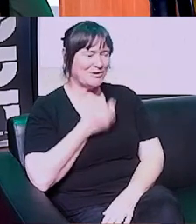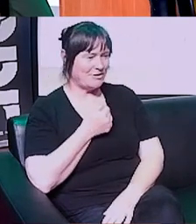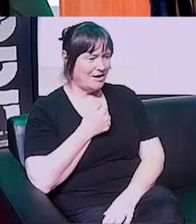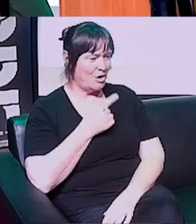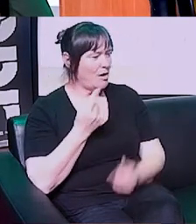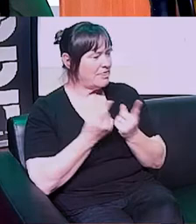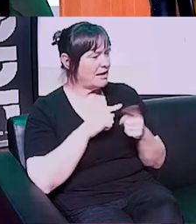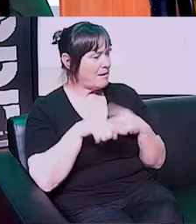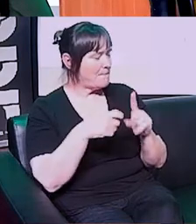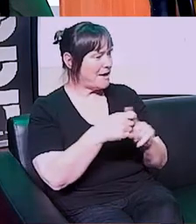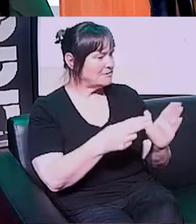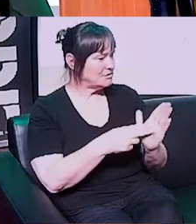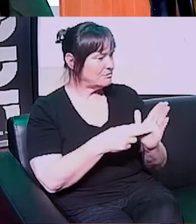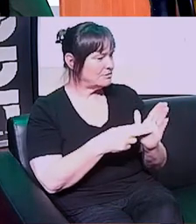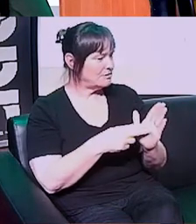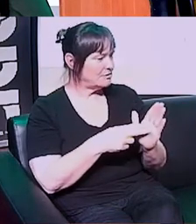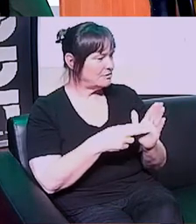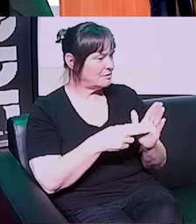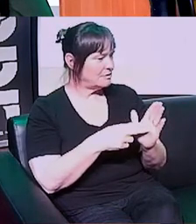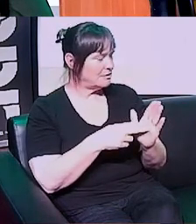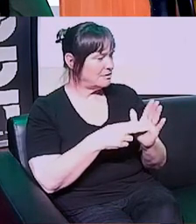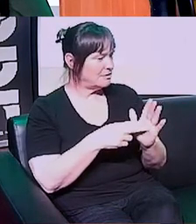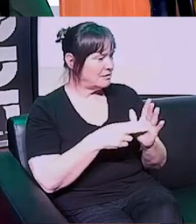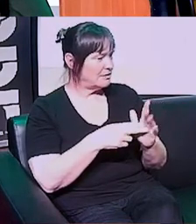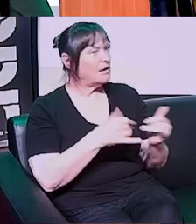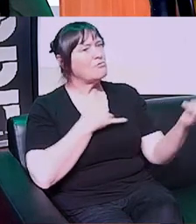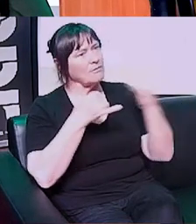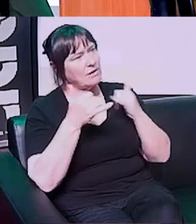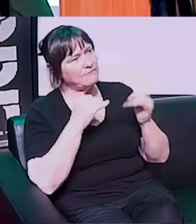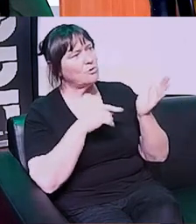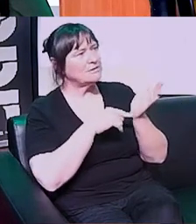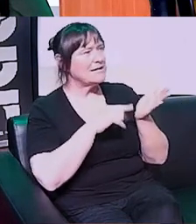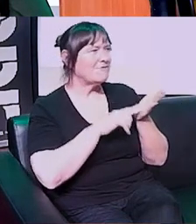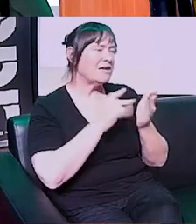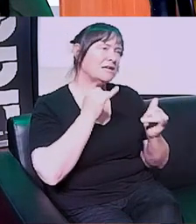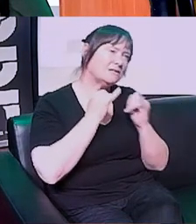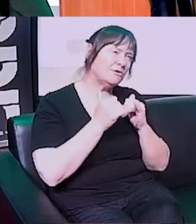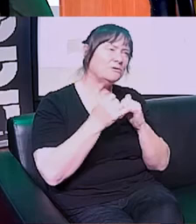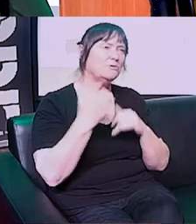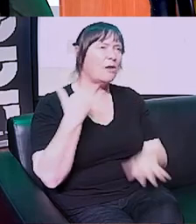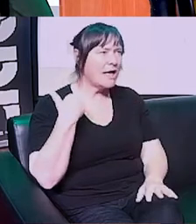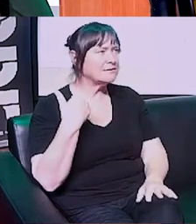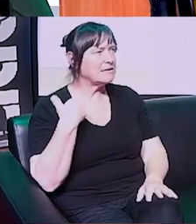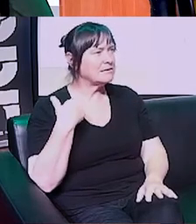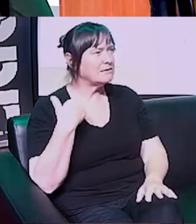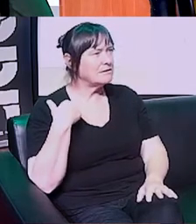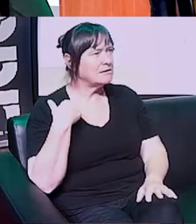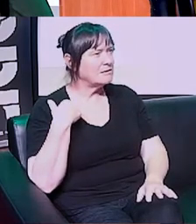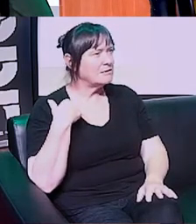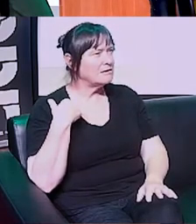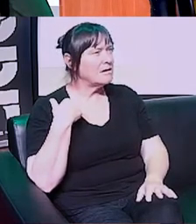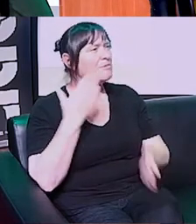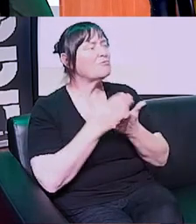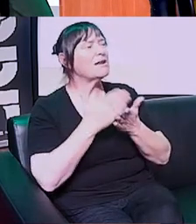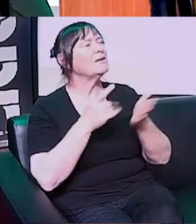One of the things about Palmerston North is like I get rung up to do TV interviews and all that kind of stuff, but all the TV studios are in